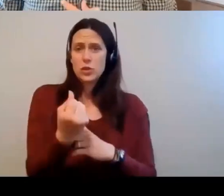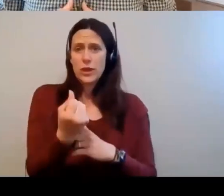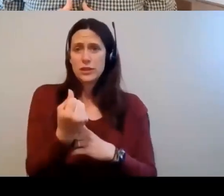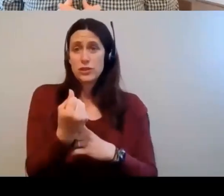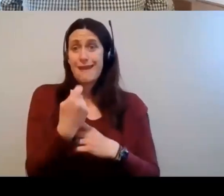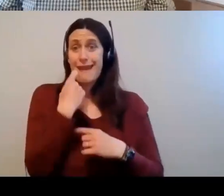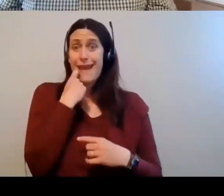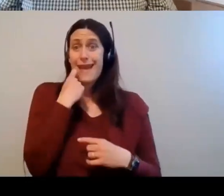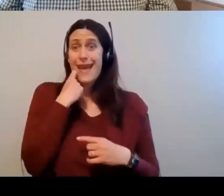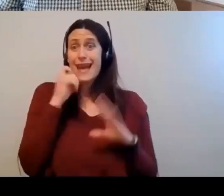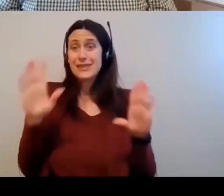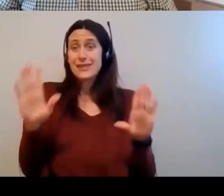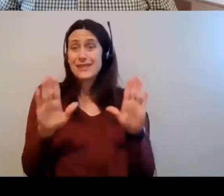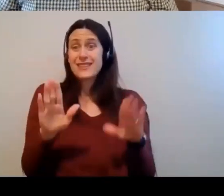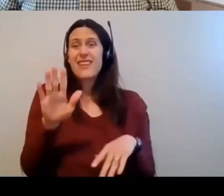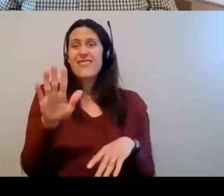Sunday, there were